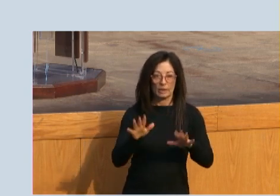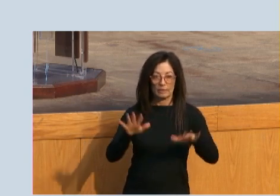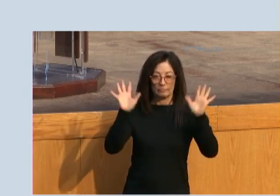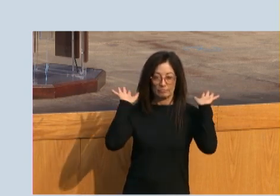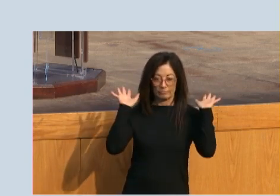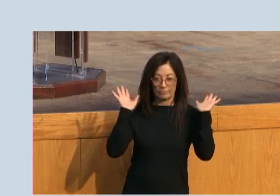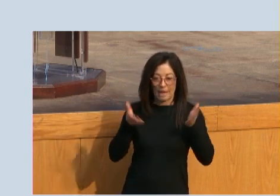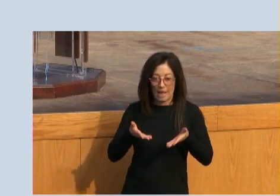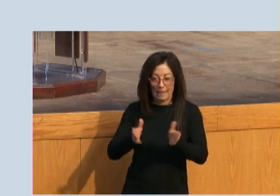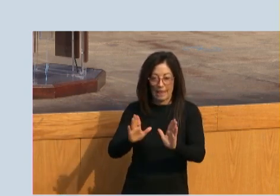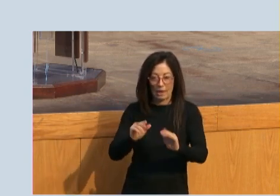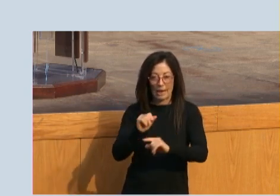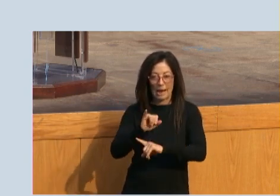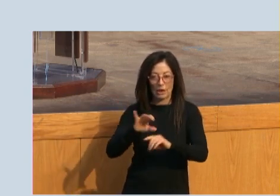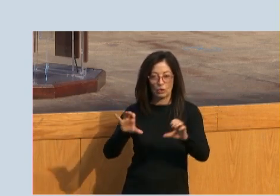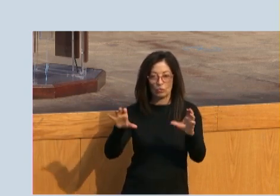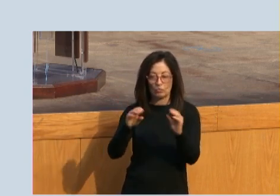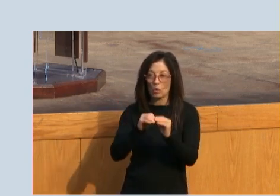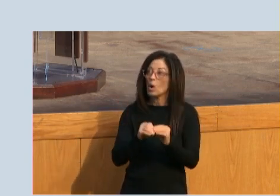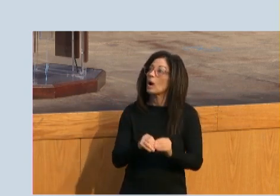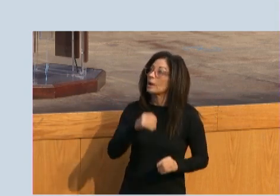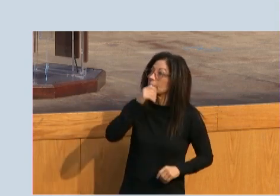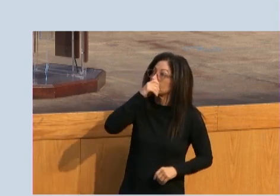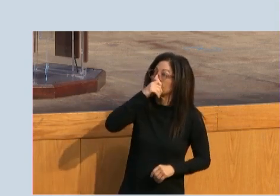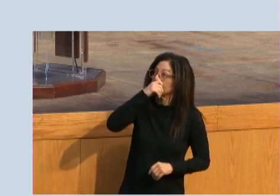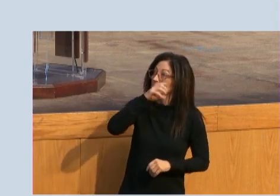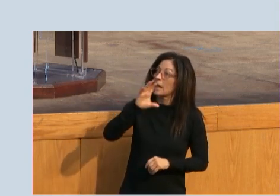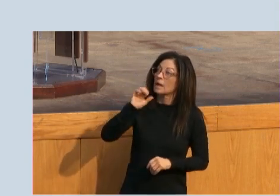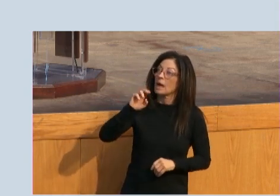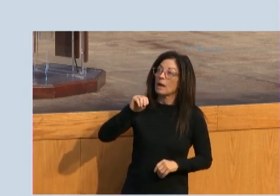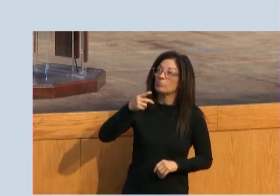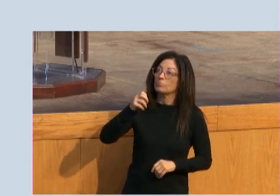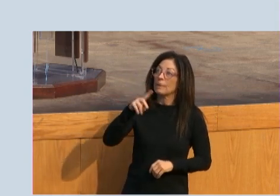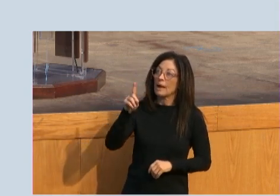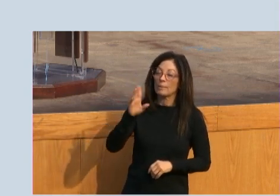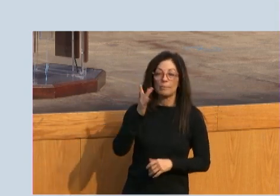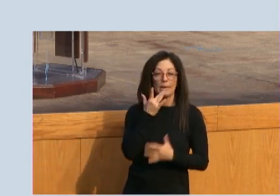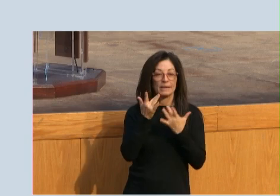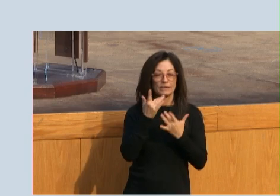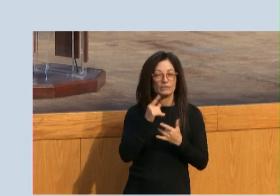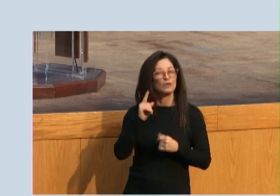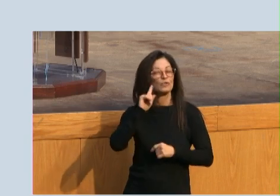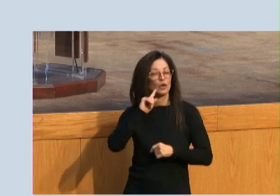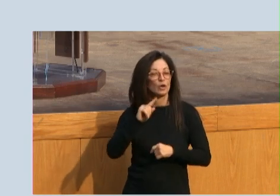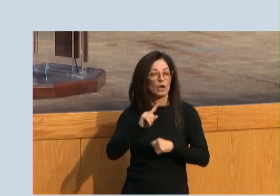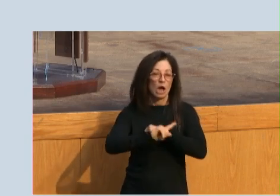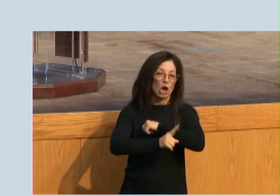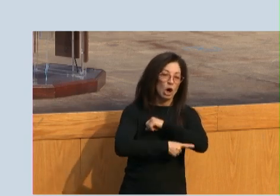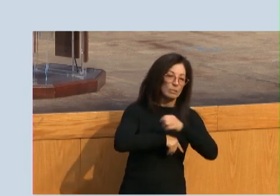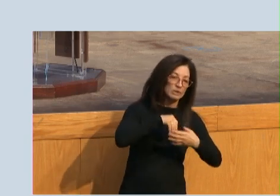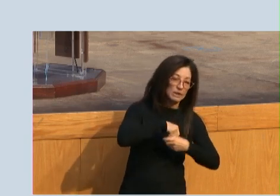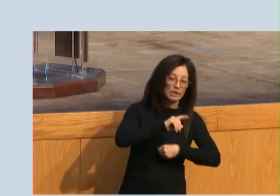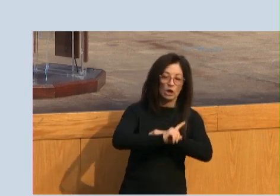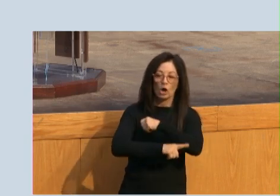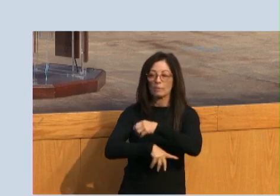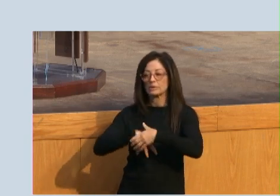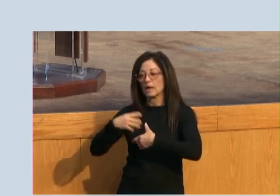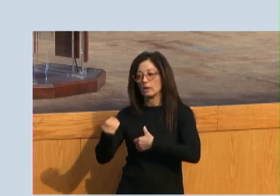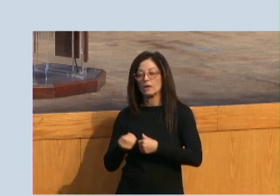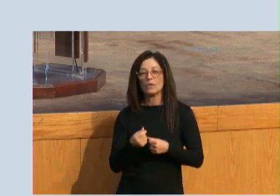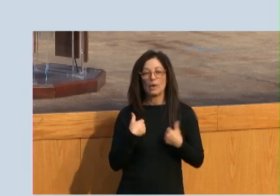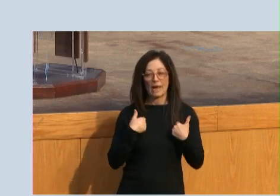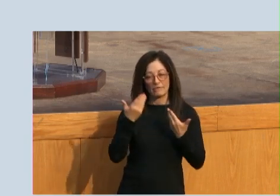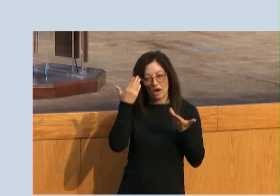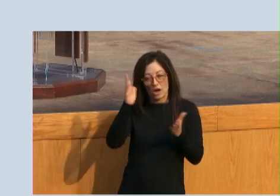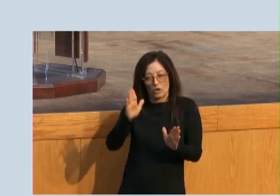wheels more. Compounded biases in data. We've all heard the phrase garbage in, garbage out. If there's an unknown bias in our data,